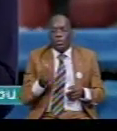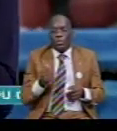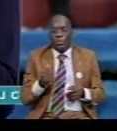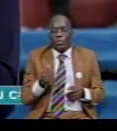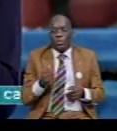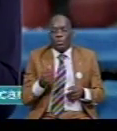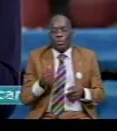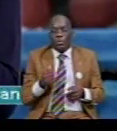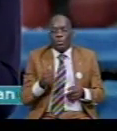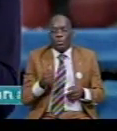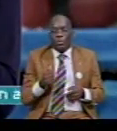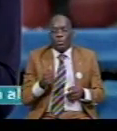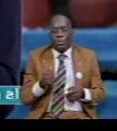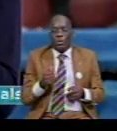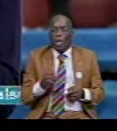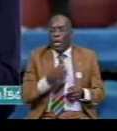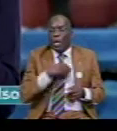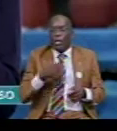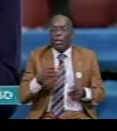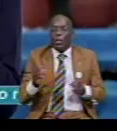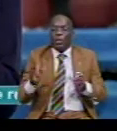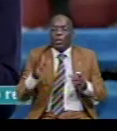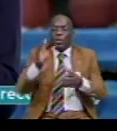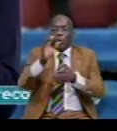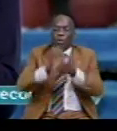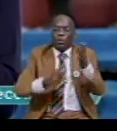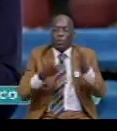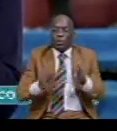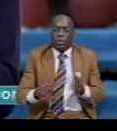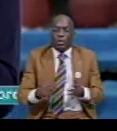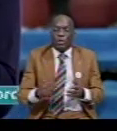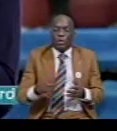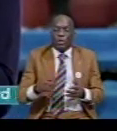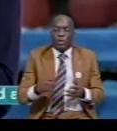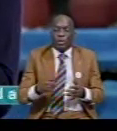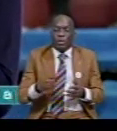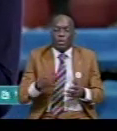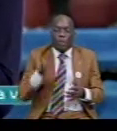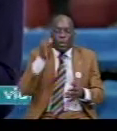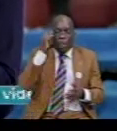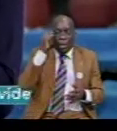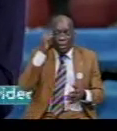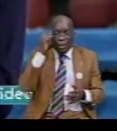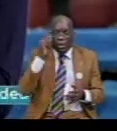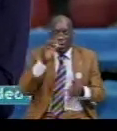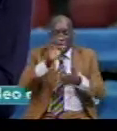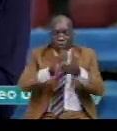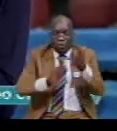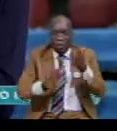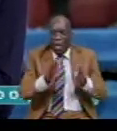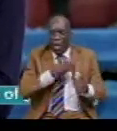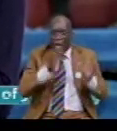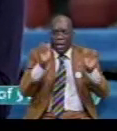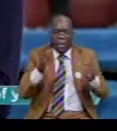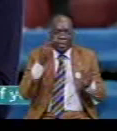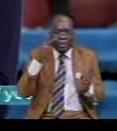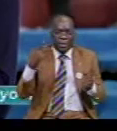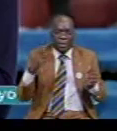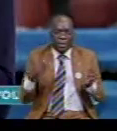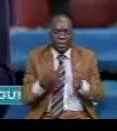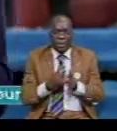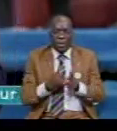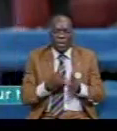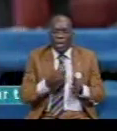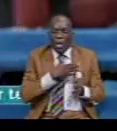I didn't know what made me to remove my glasses, but I had to remove it when I went to the bank. And I discovered that I could see the screen that was here very